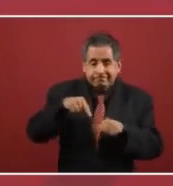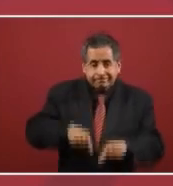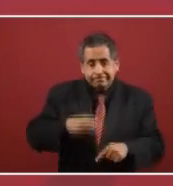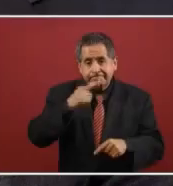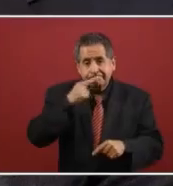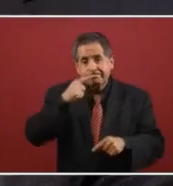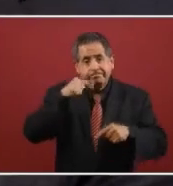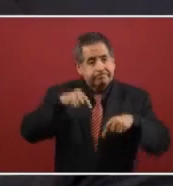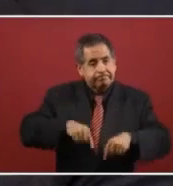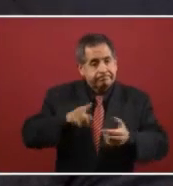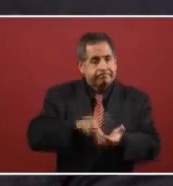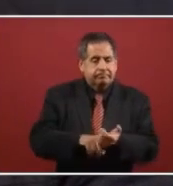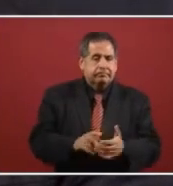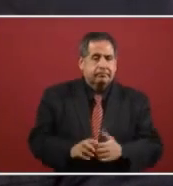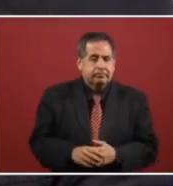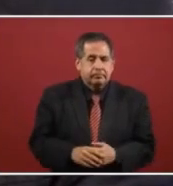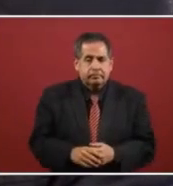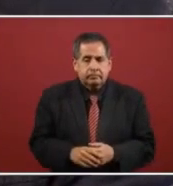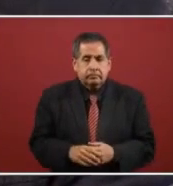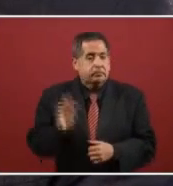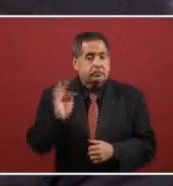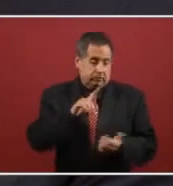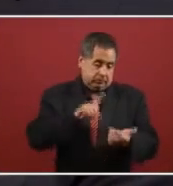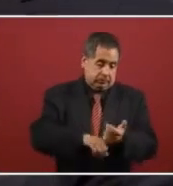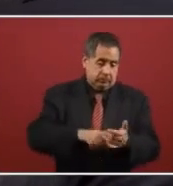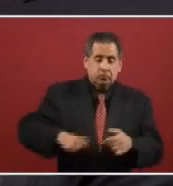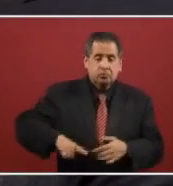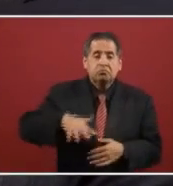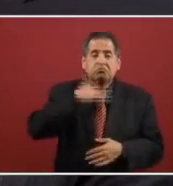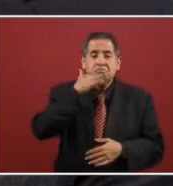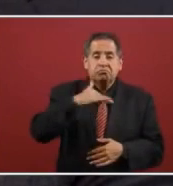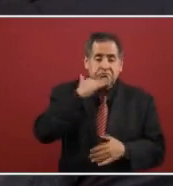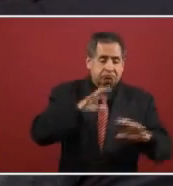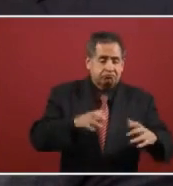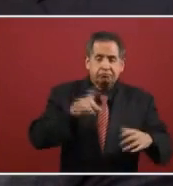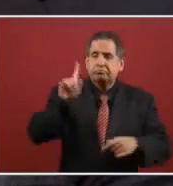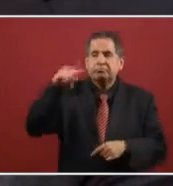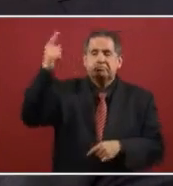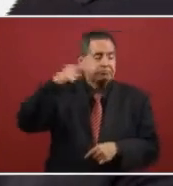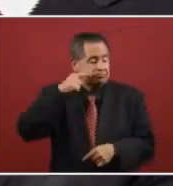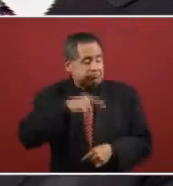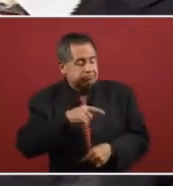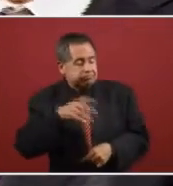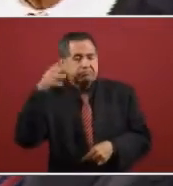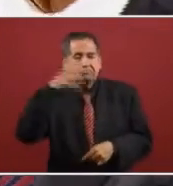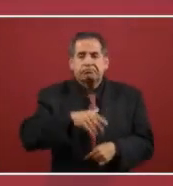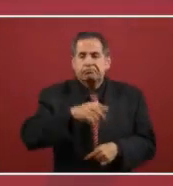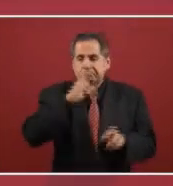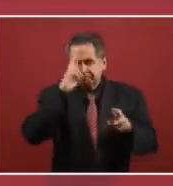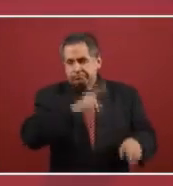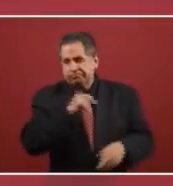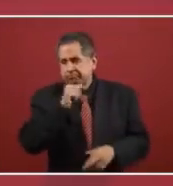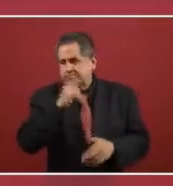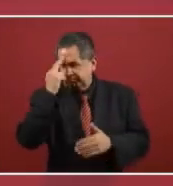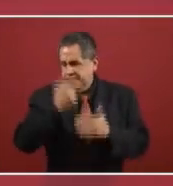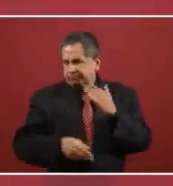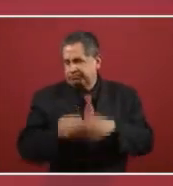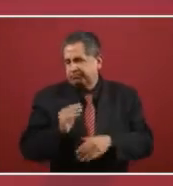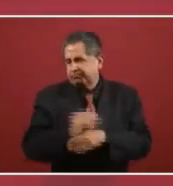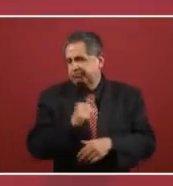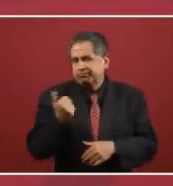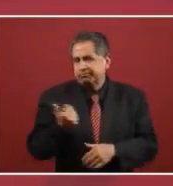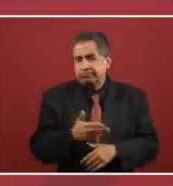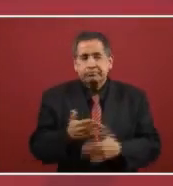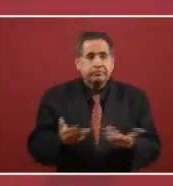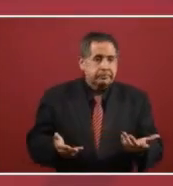outside and always. Hay un gobierno corrupto, When there's a government that's corrupt, no solo le faltan el respeto los not de adentro, only do